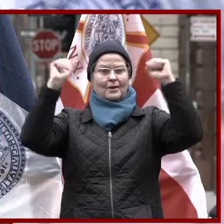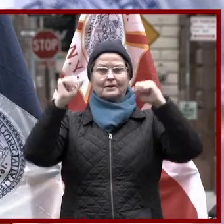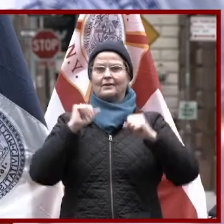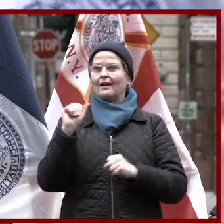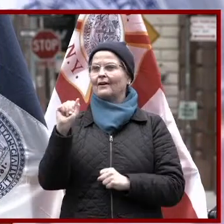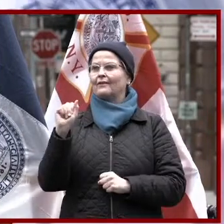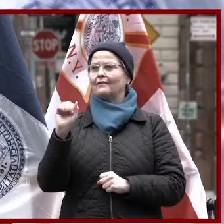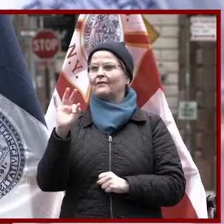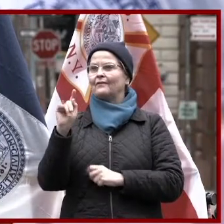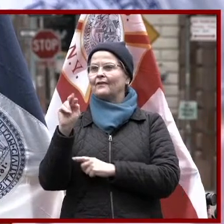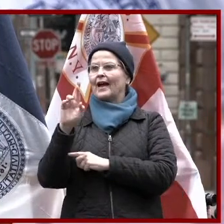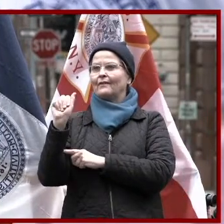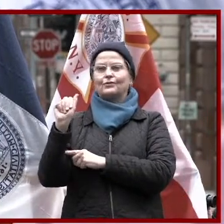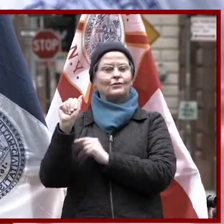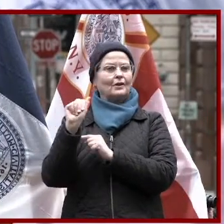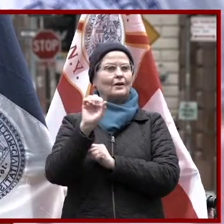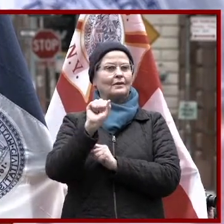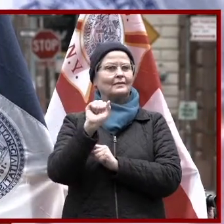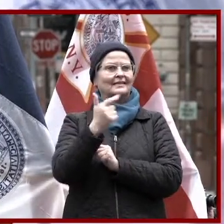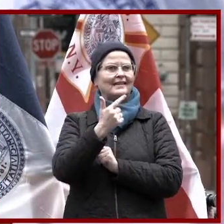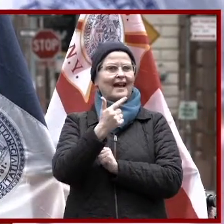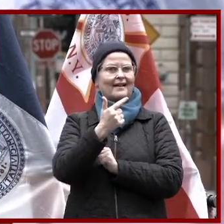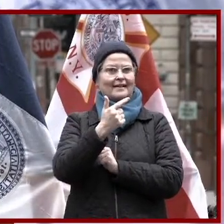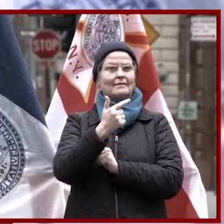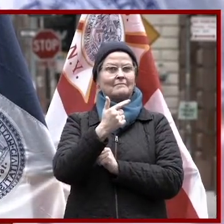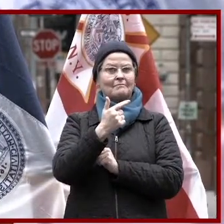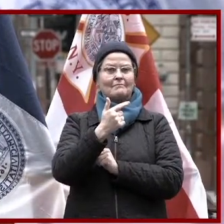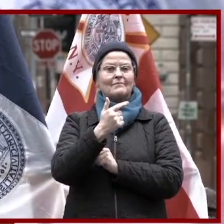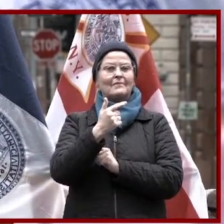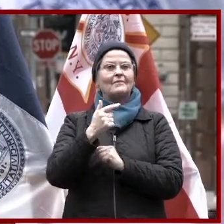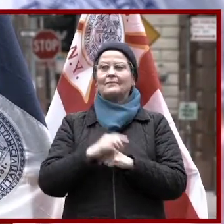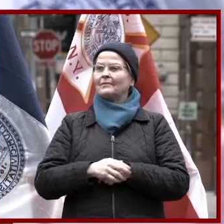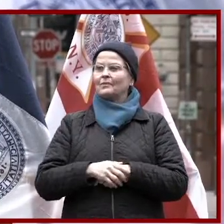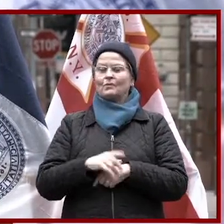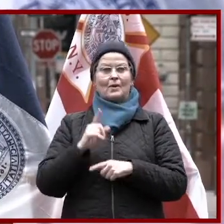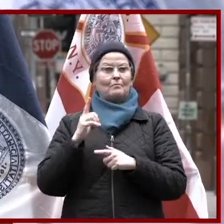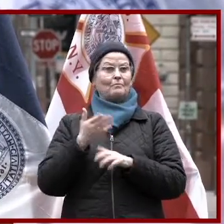of Television and Radio Artists after, and later